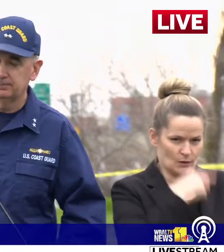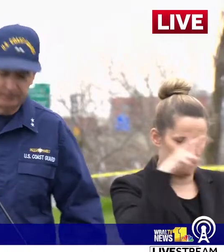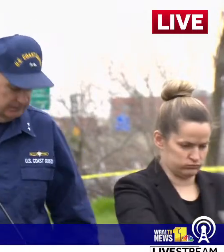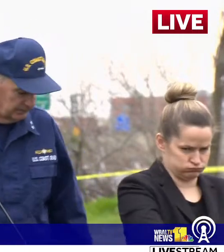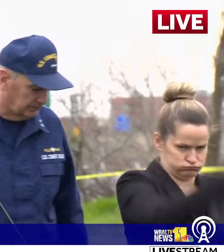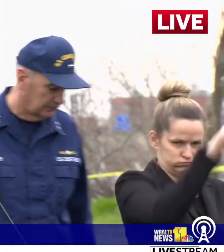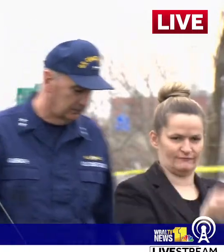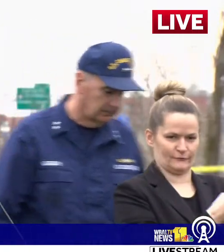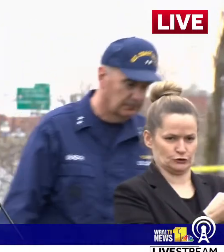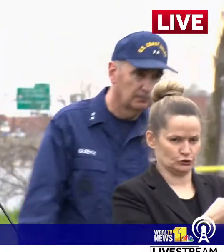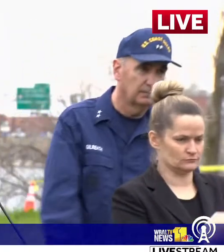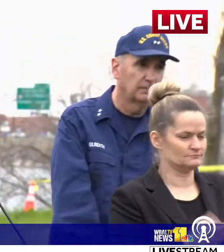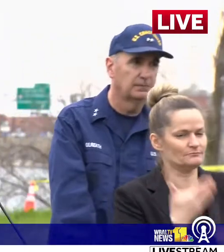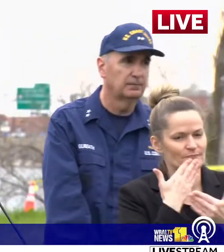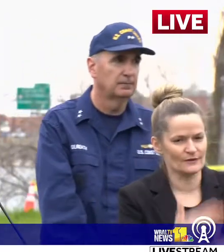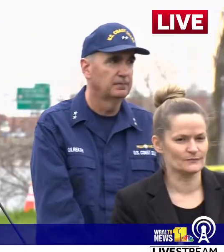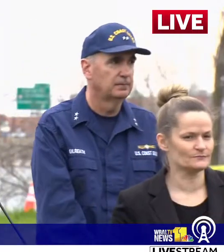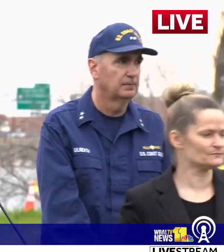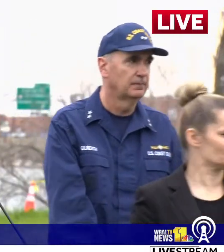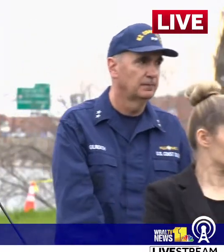said.